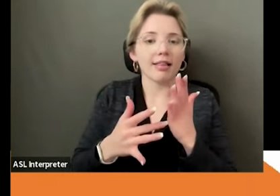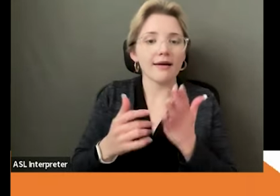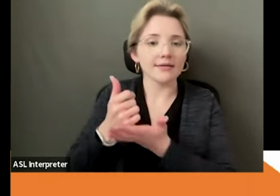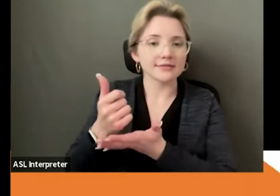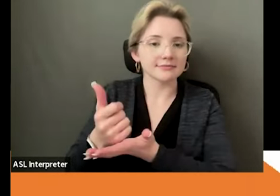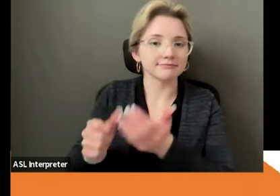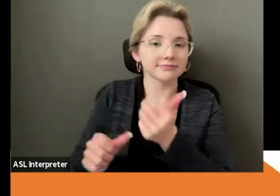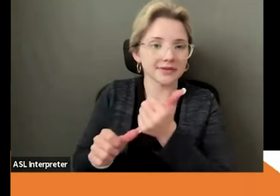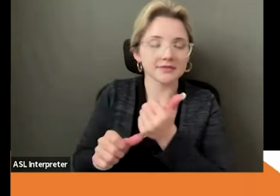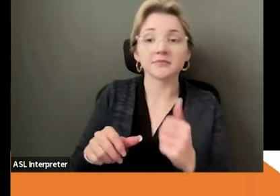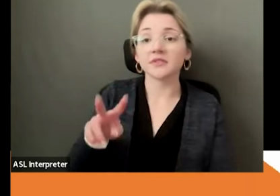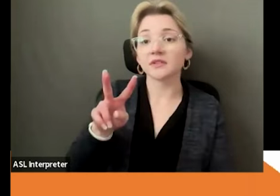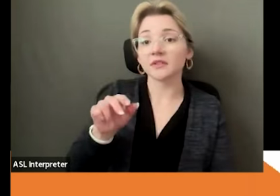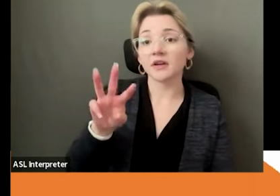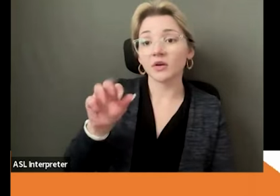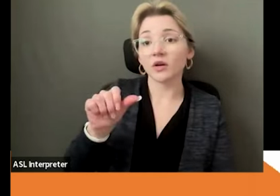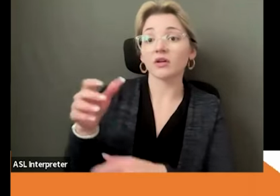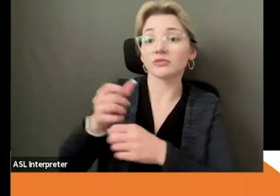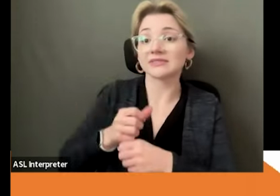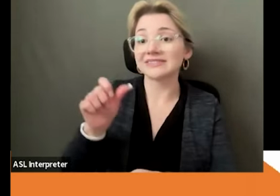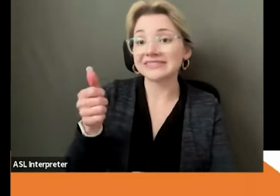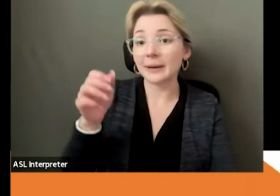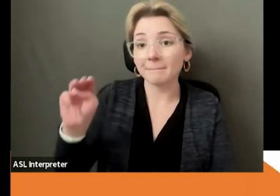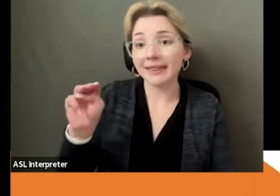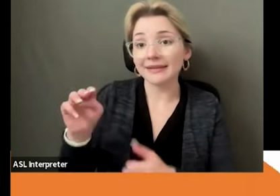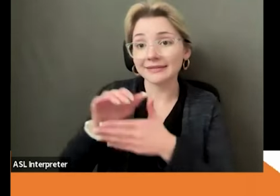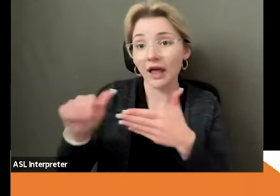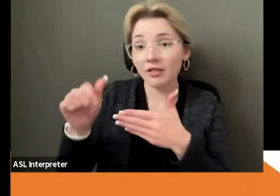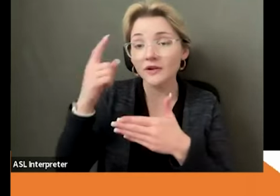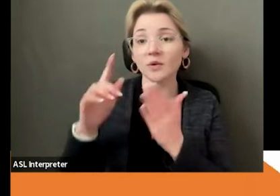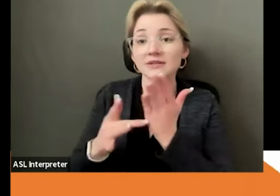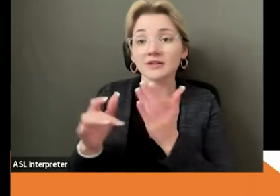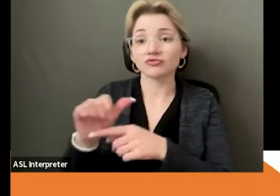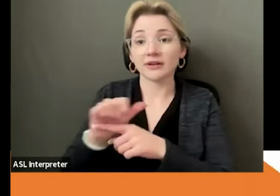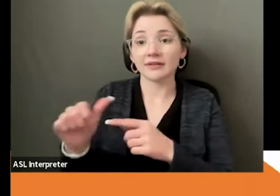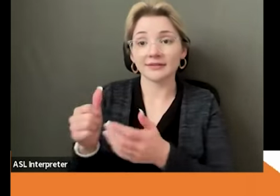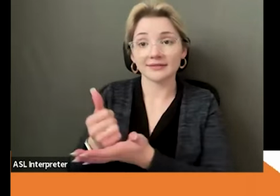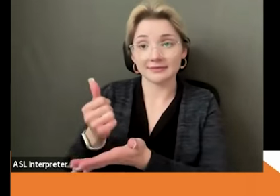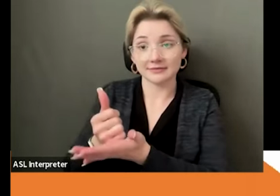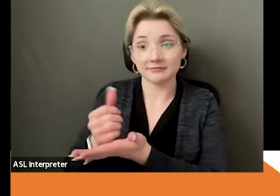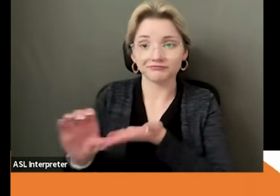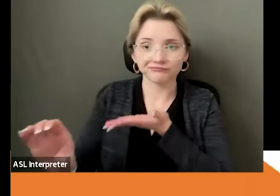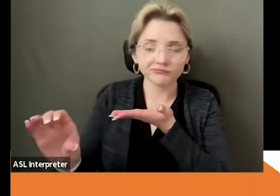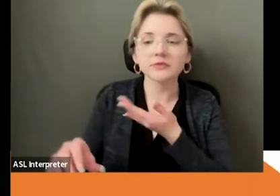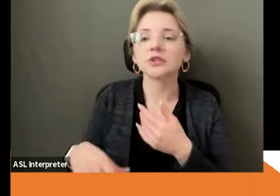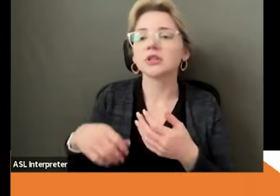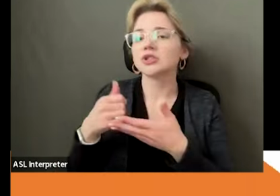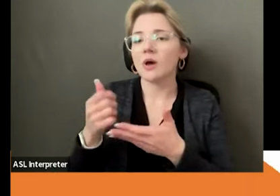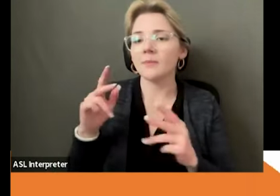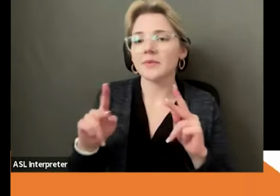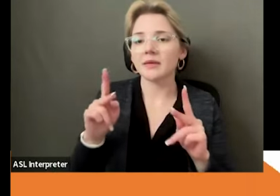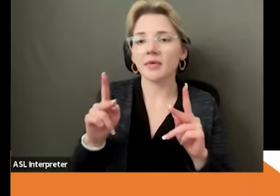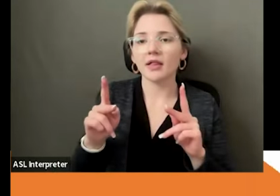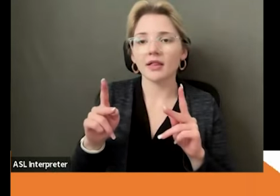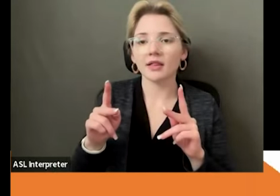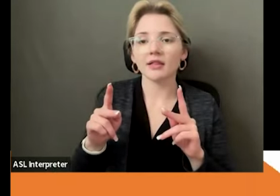HUD received about $10 million in training and technical assistance to work with people implementing the housing